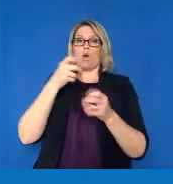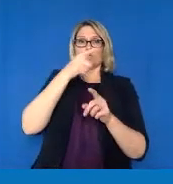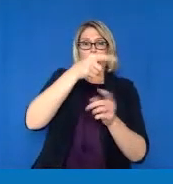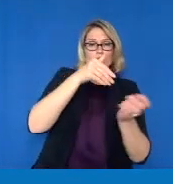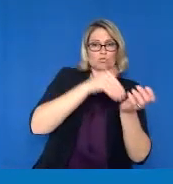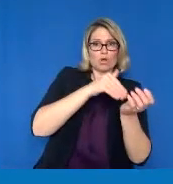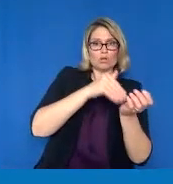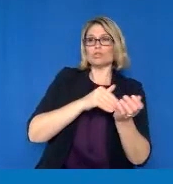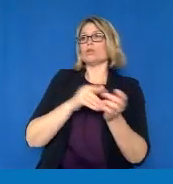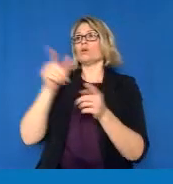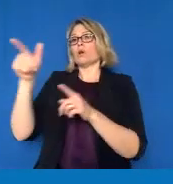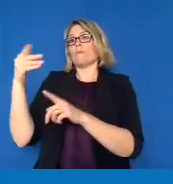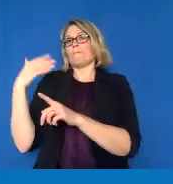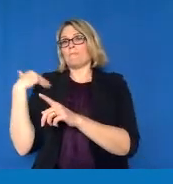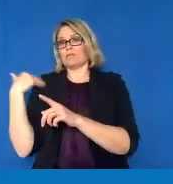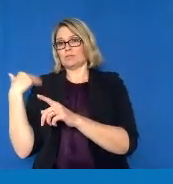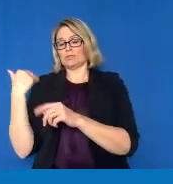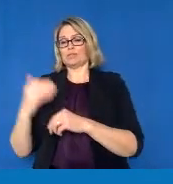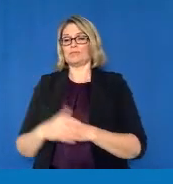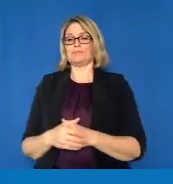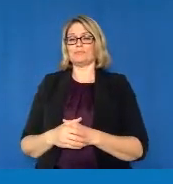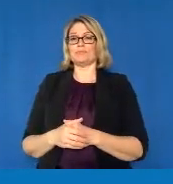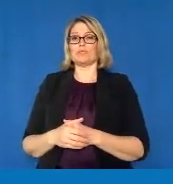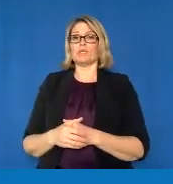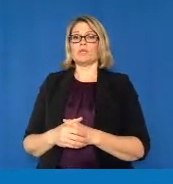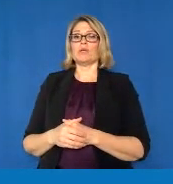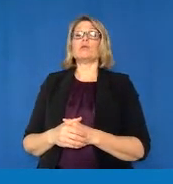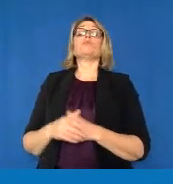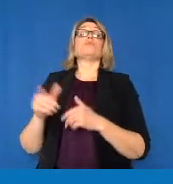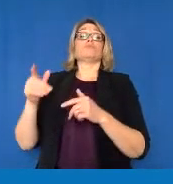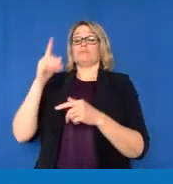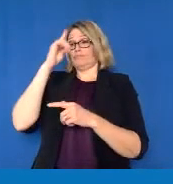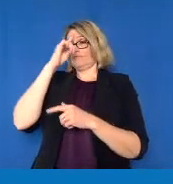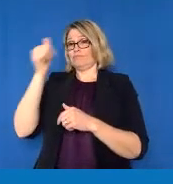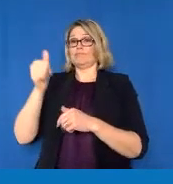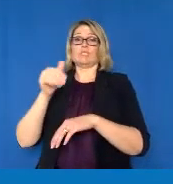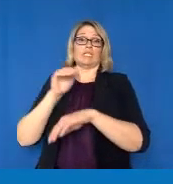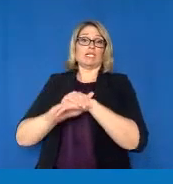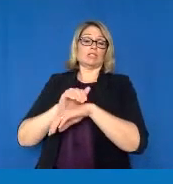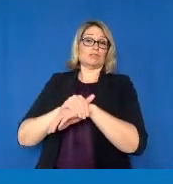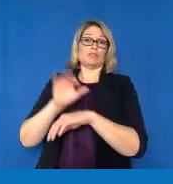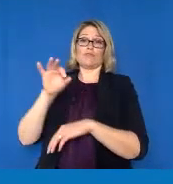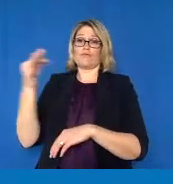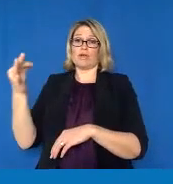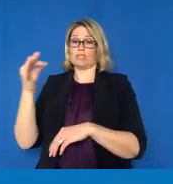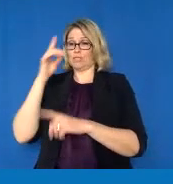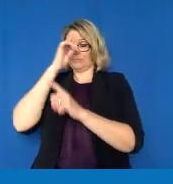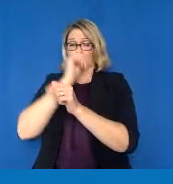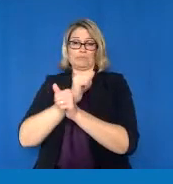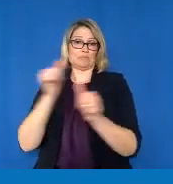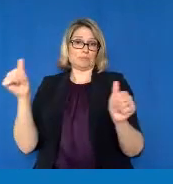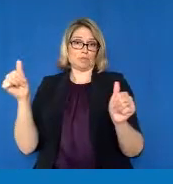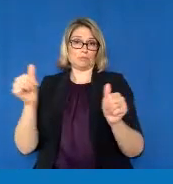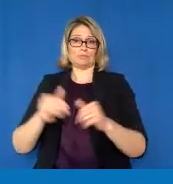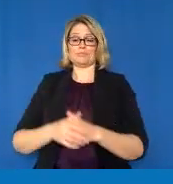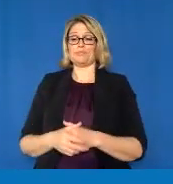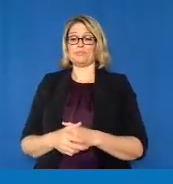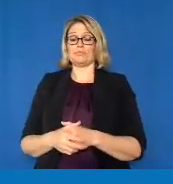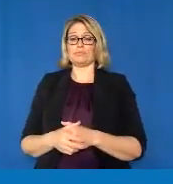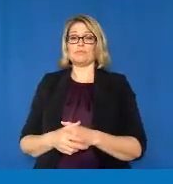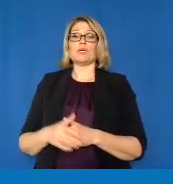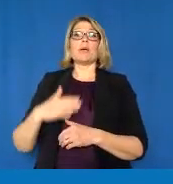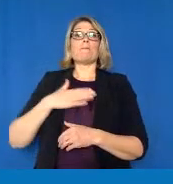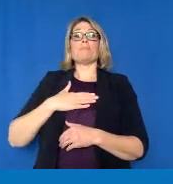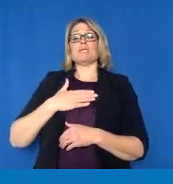your question, you have the right to pose your question in the language of your choice. Please ensure your microphones